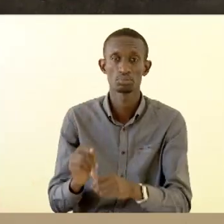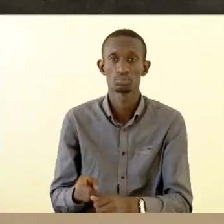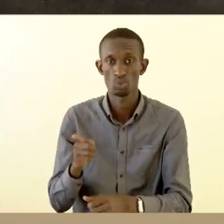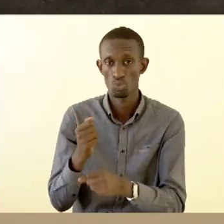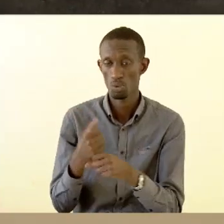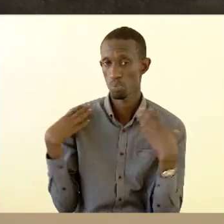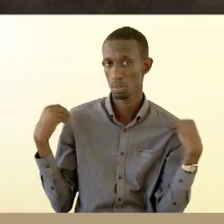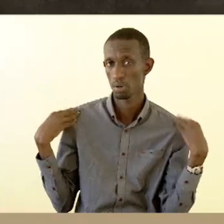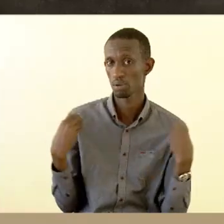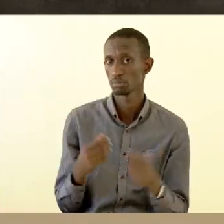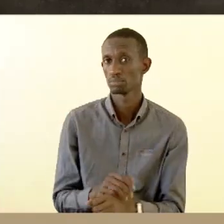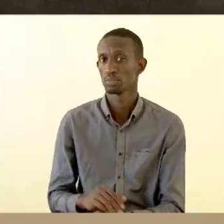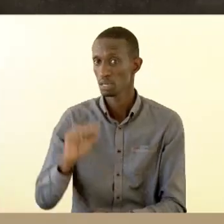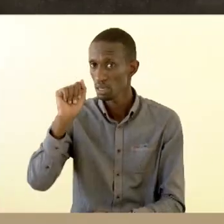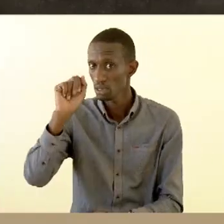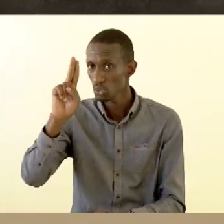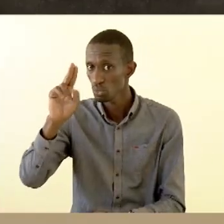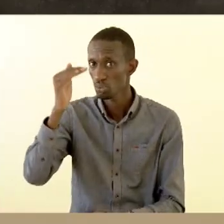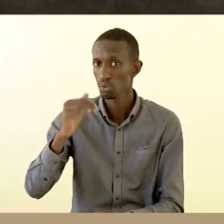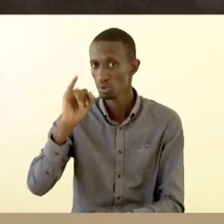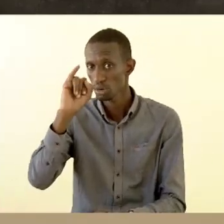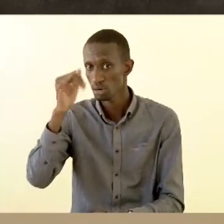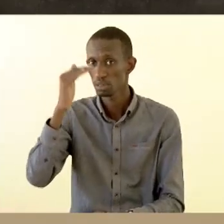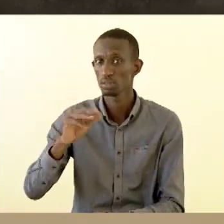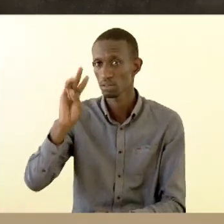Au, I, and Mg. Note them down, please.